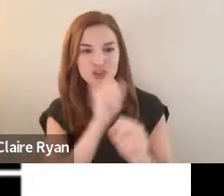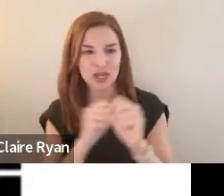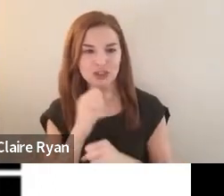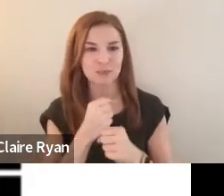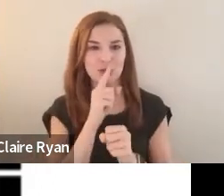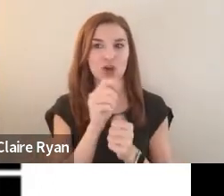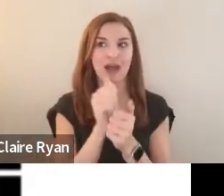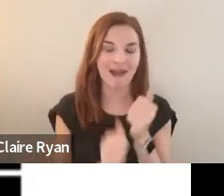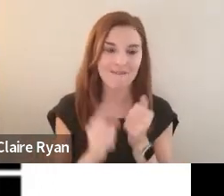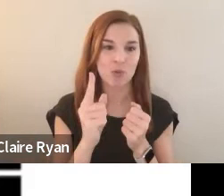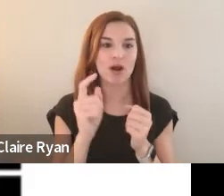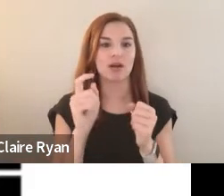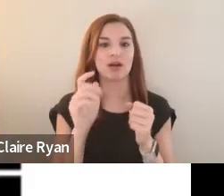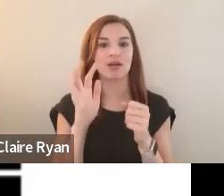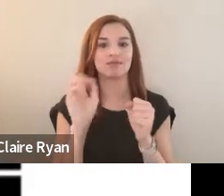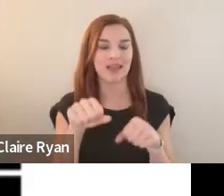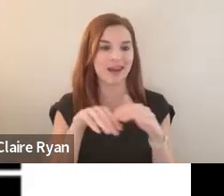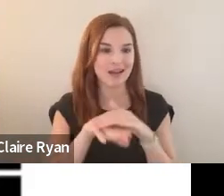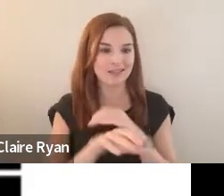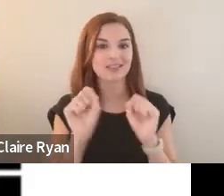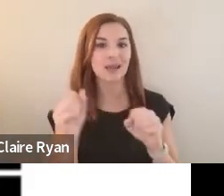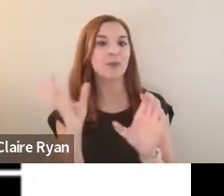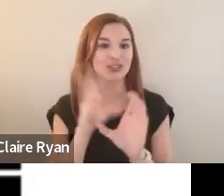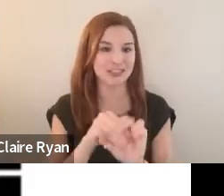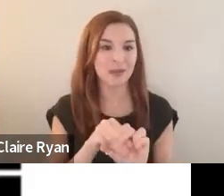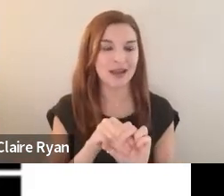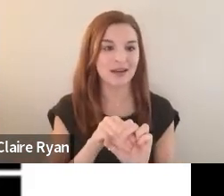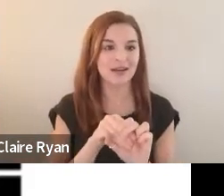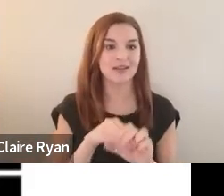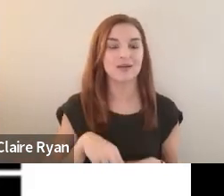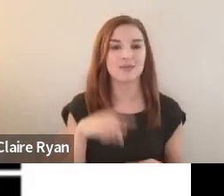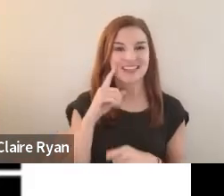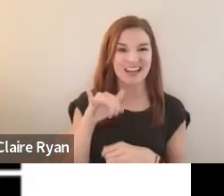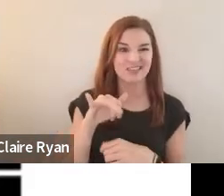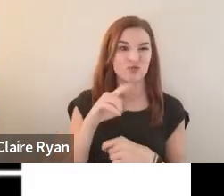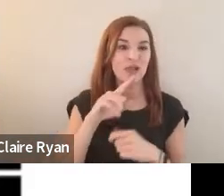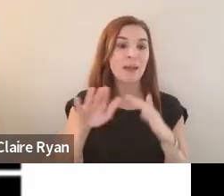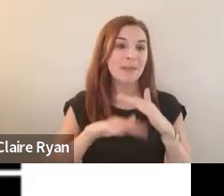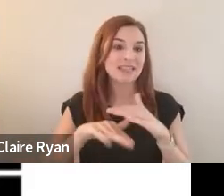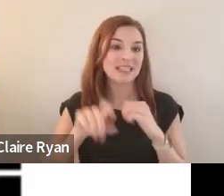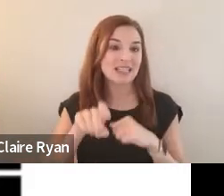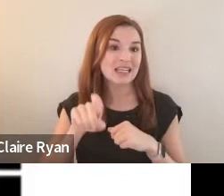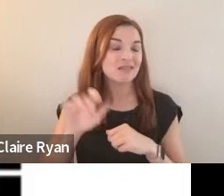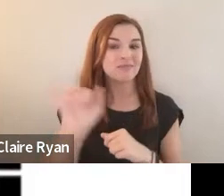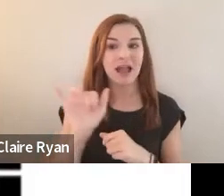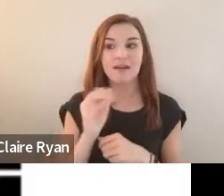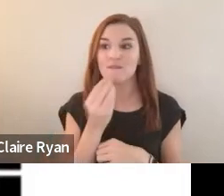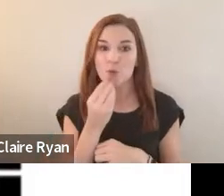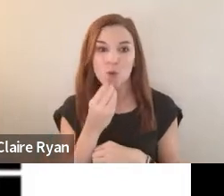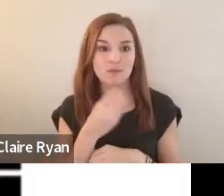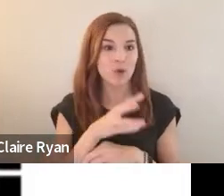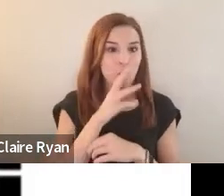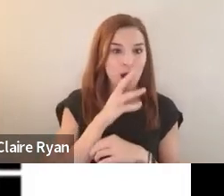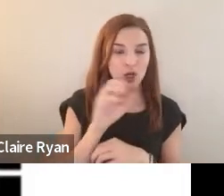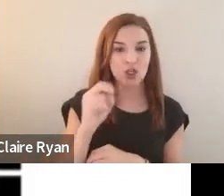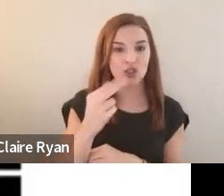the entire family needs to adjust their communication strategies so that everyone has access and can